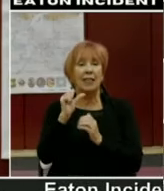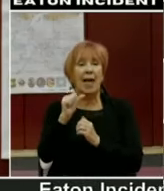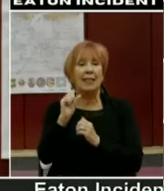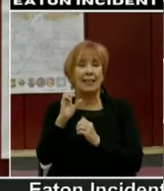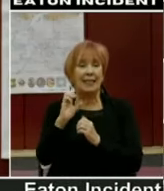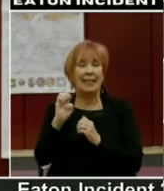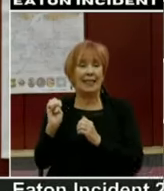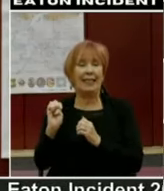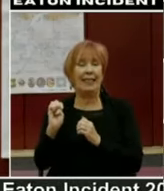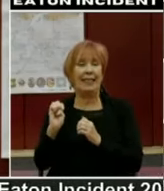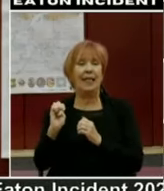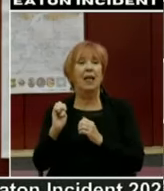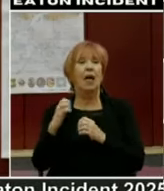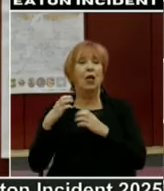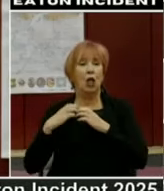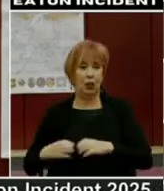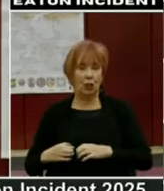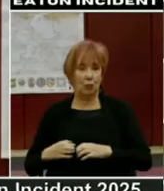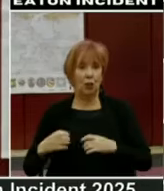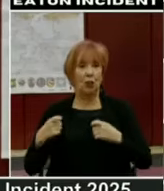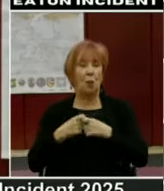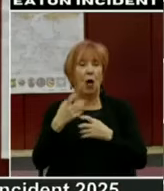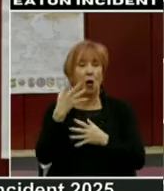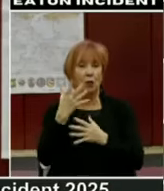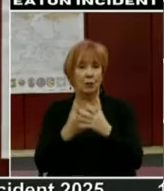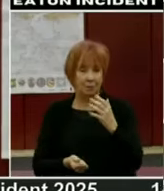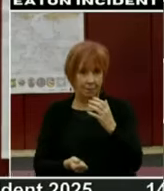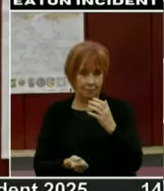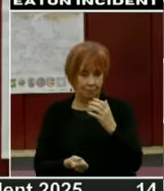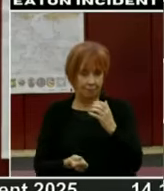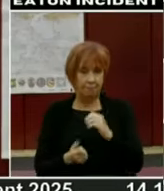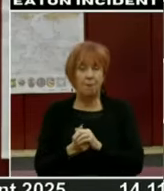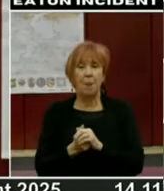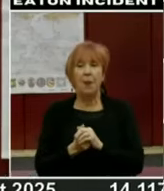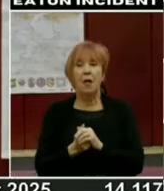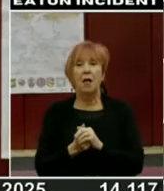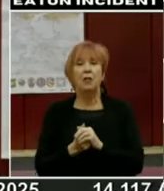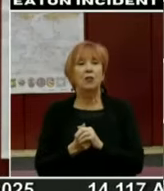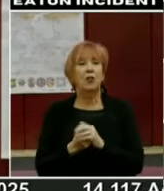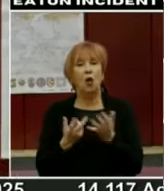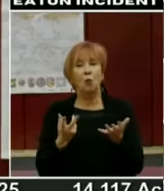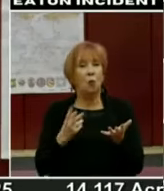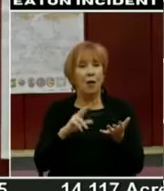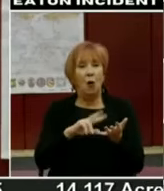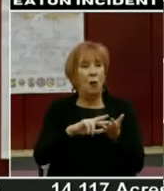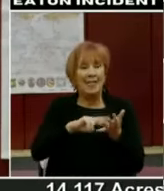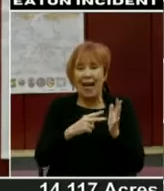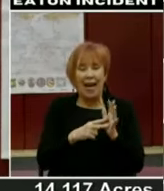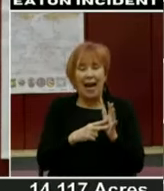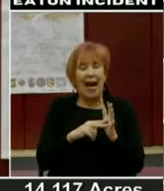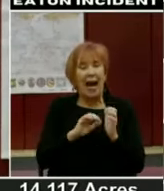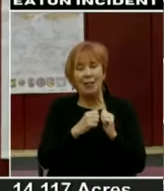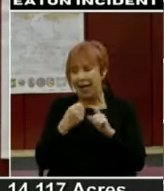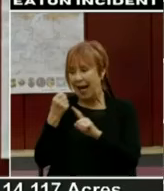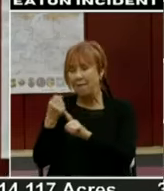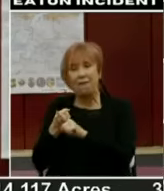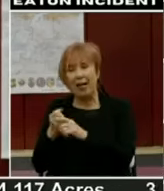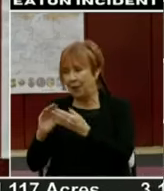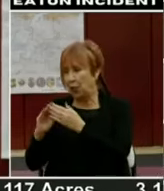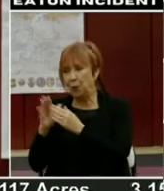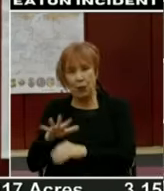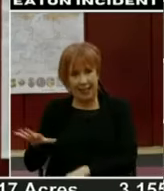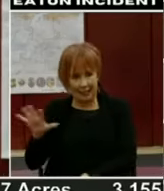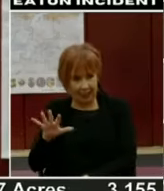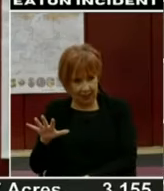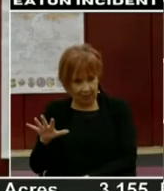restored. I know all of you here in the room today are most interested, what does it mean for these communities here? And I want to share some very granular information with all